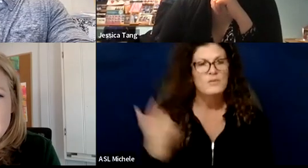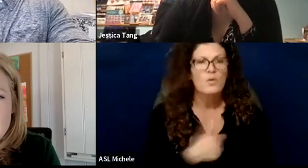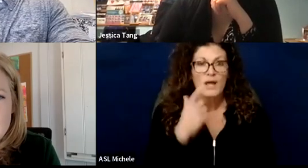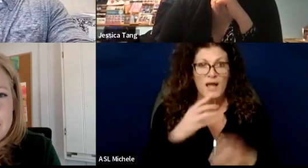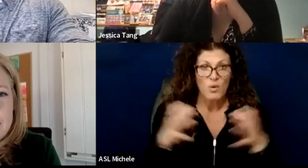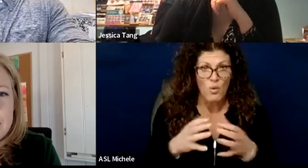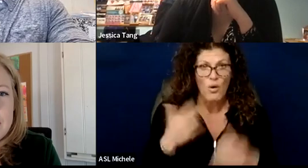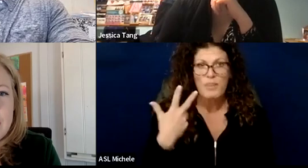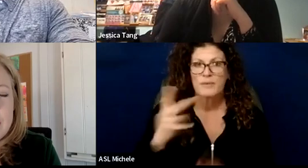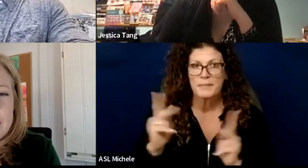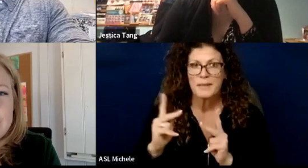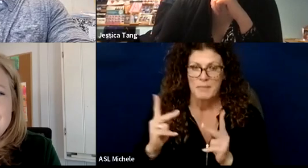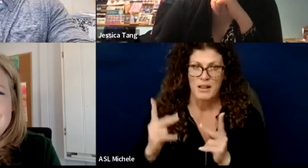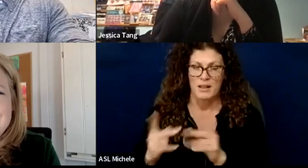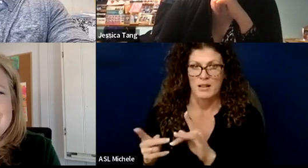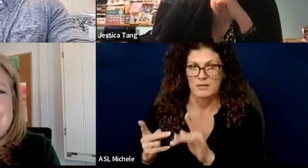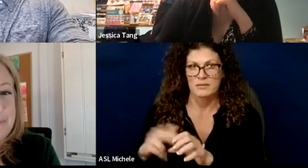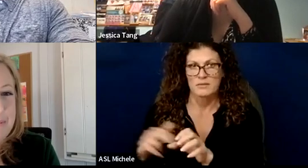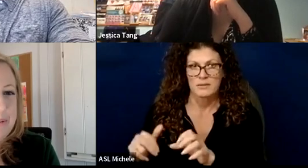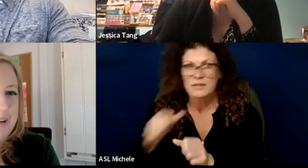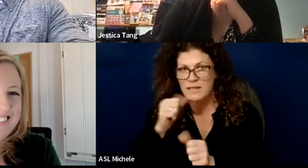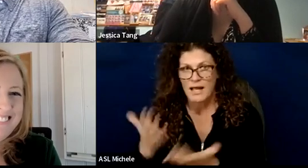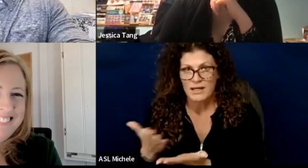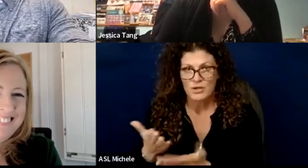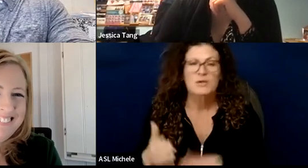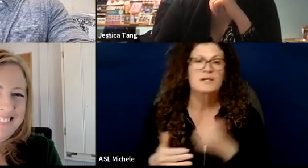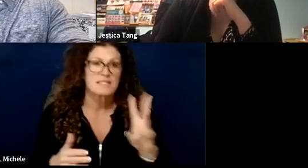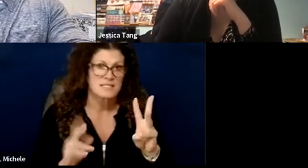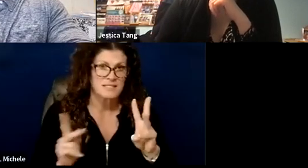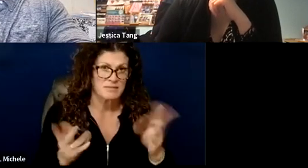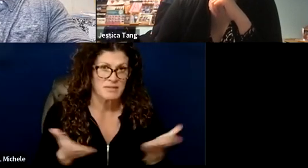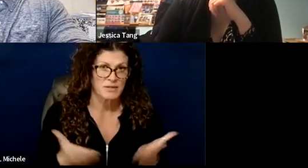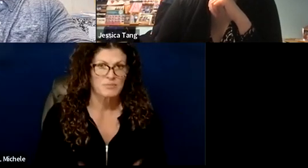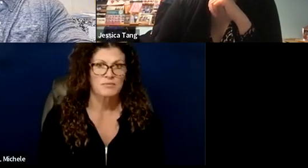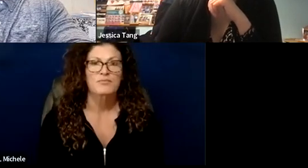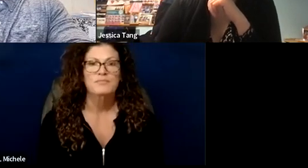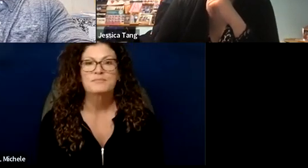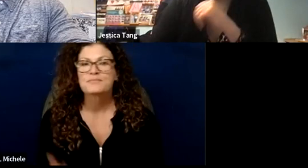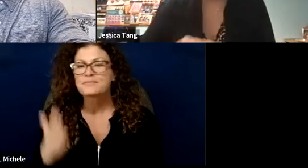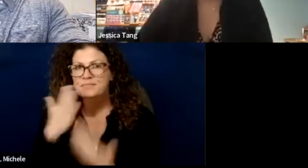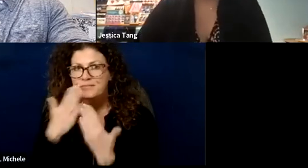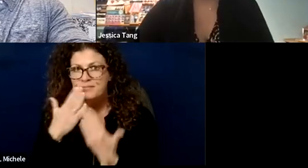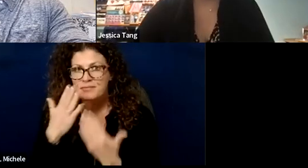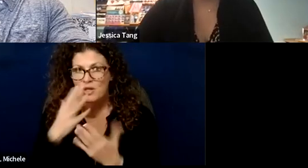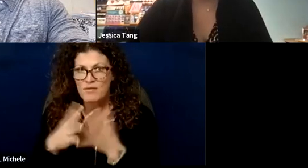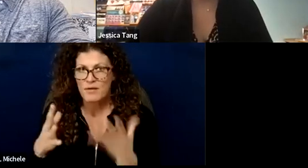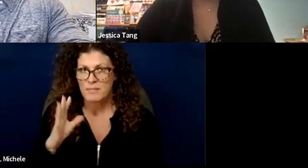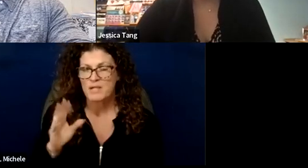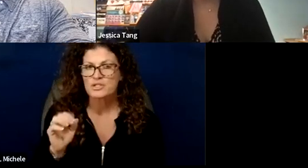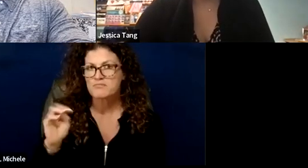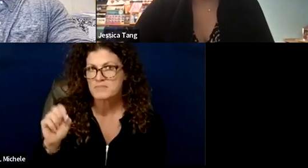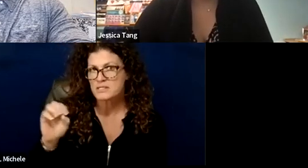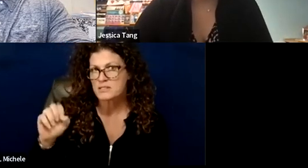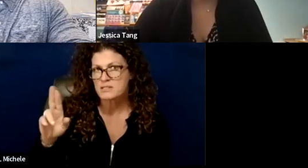absent and six members present. All right, thank you very much, Ms. Sullivan. So